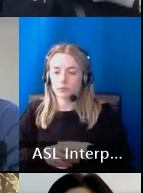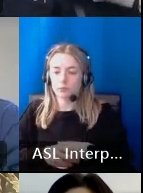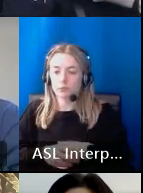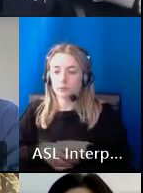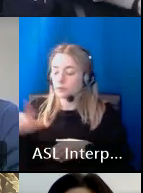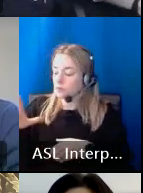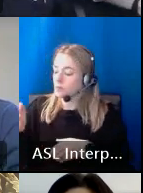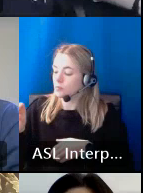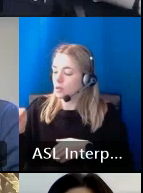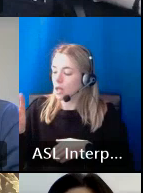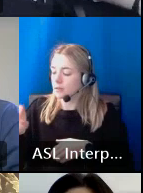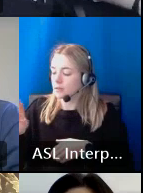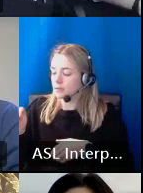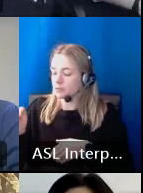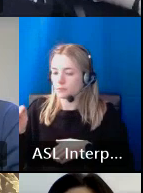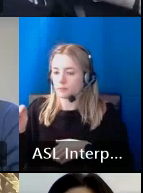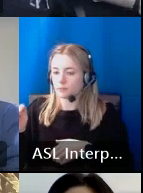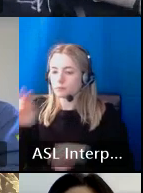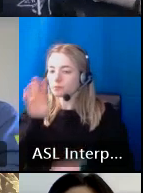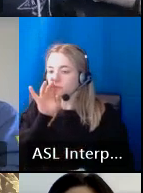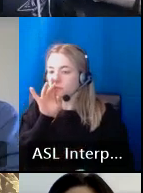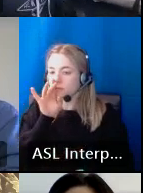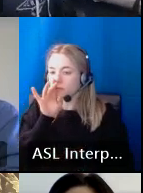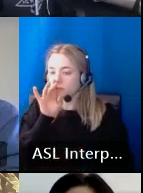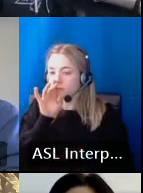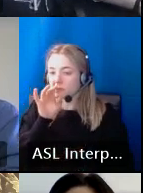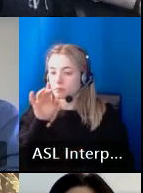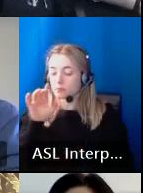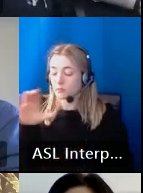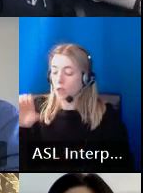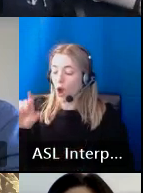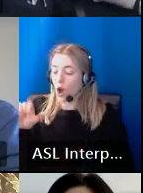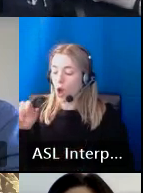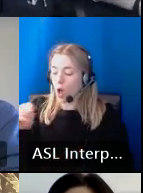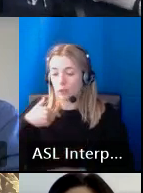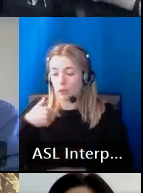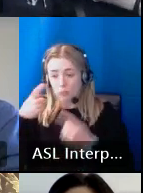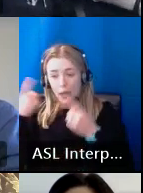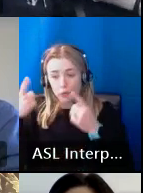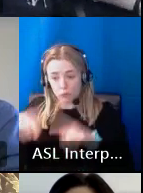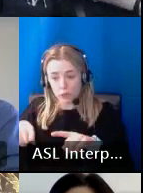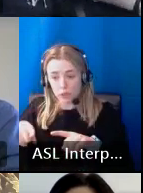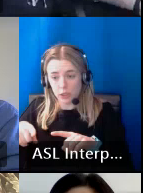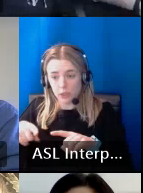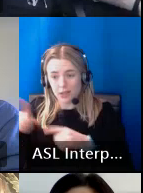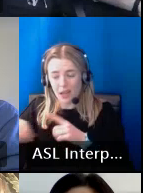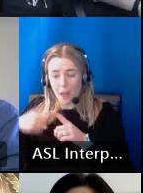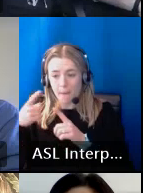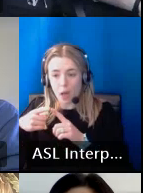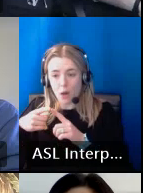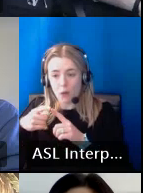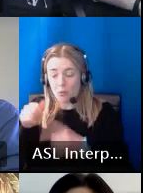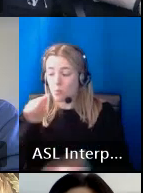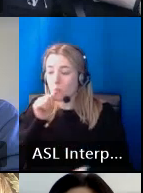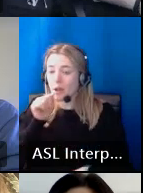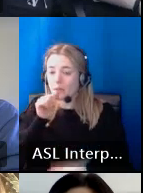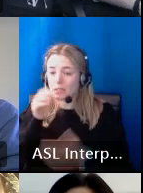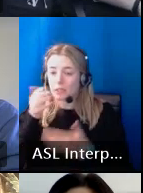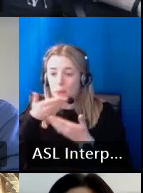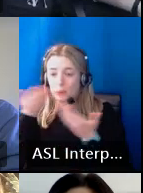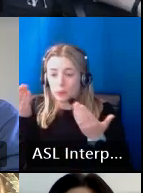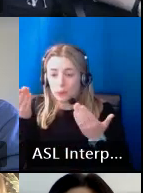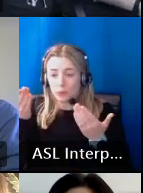So I actually feel like I actually agree with what Colin said about the evasion of privacy. I would definitely take it that